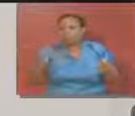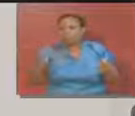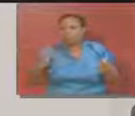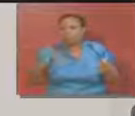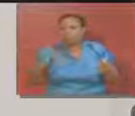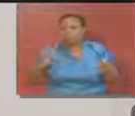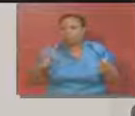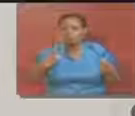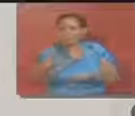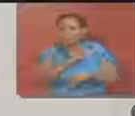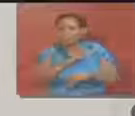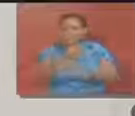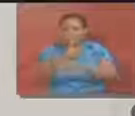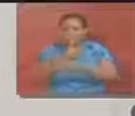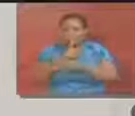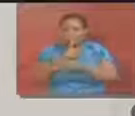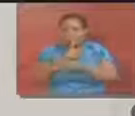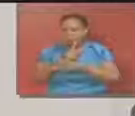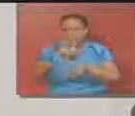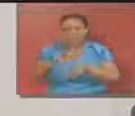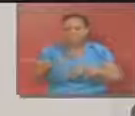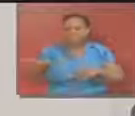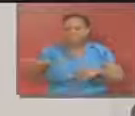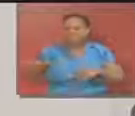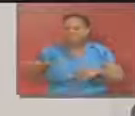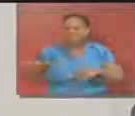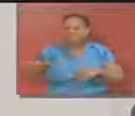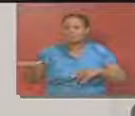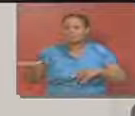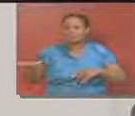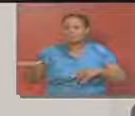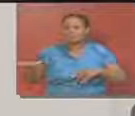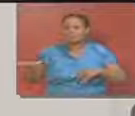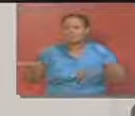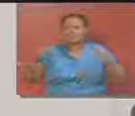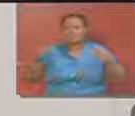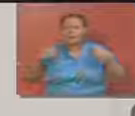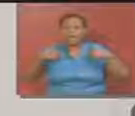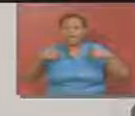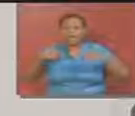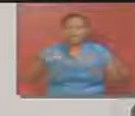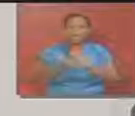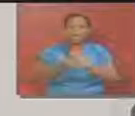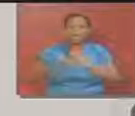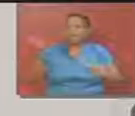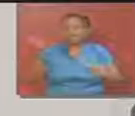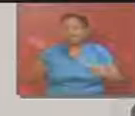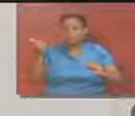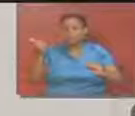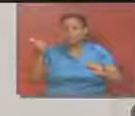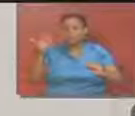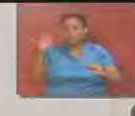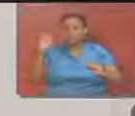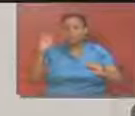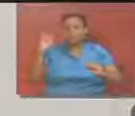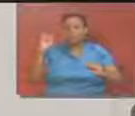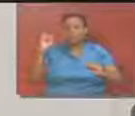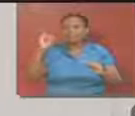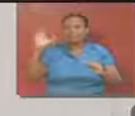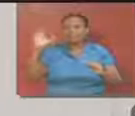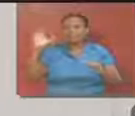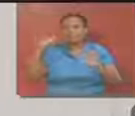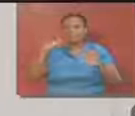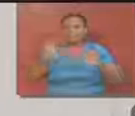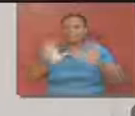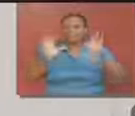messy. We have the most messy in the Caribbean at the present time. But significantly,